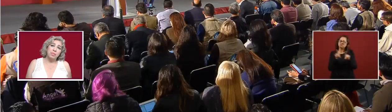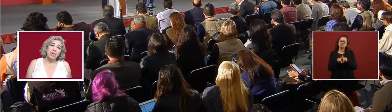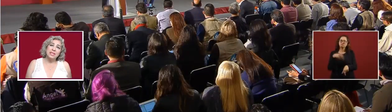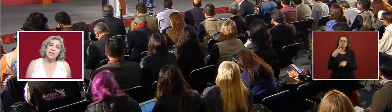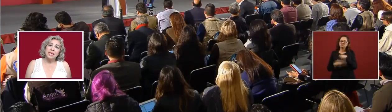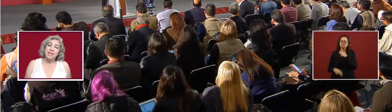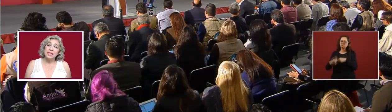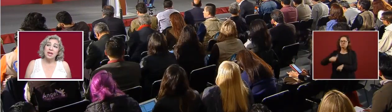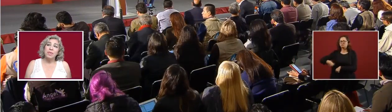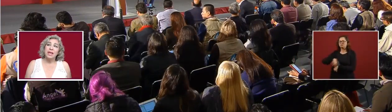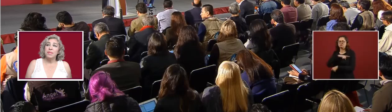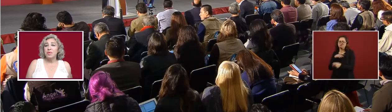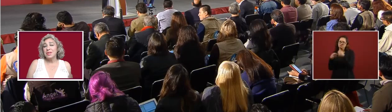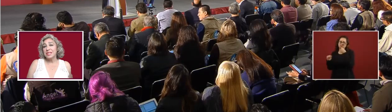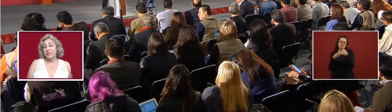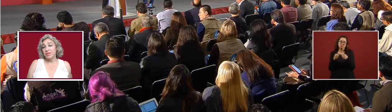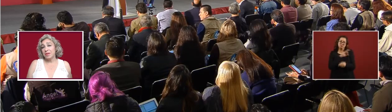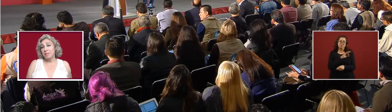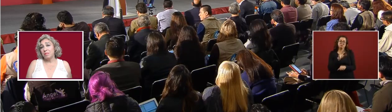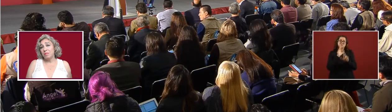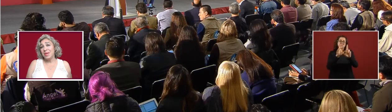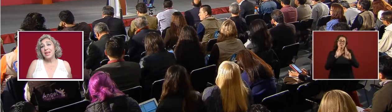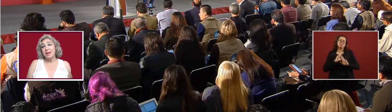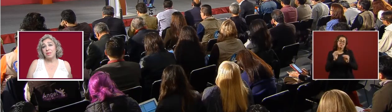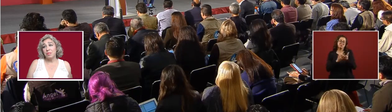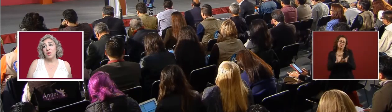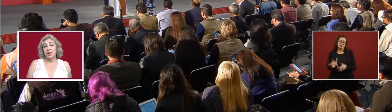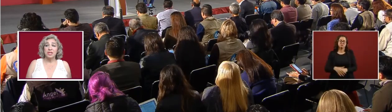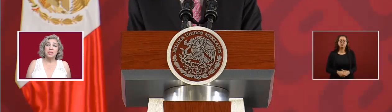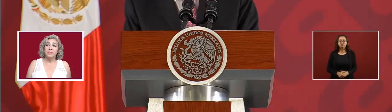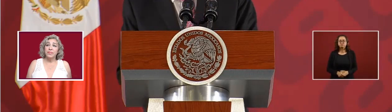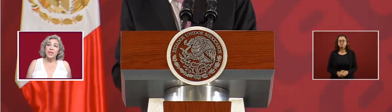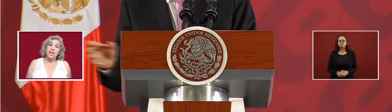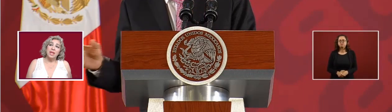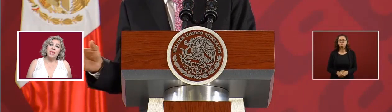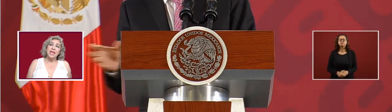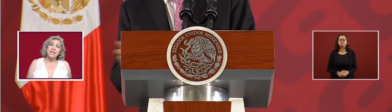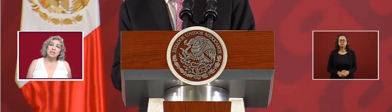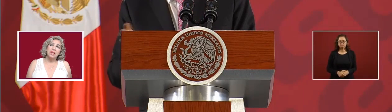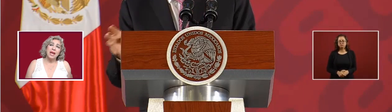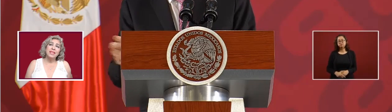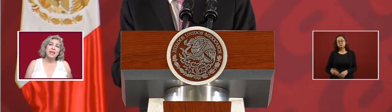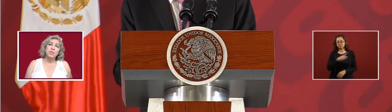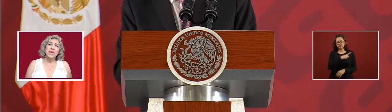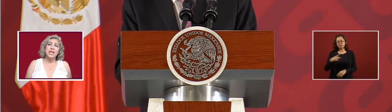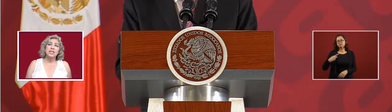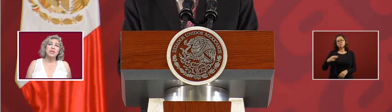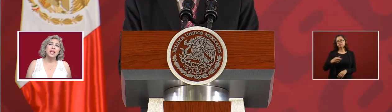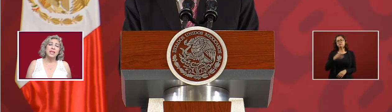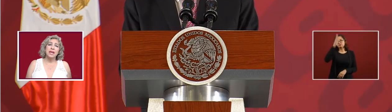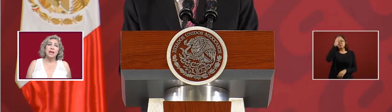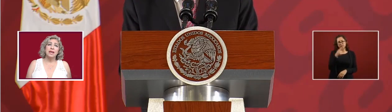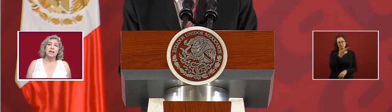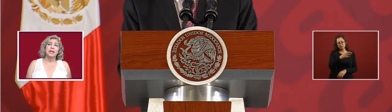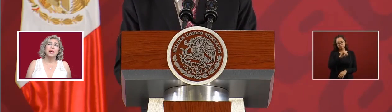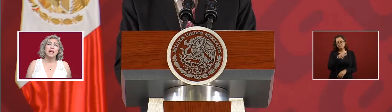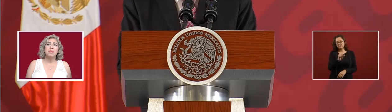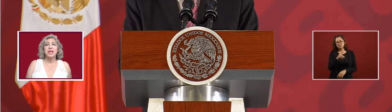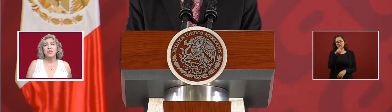the, president has now become a risk for the media workers. Yes, I think we need to get,